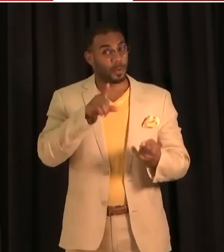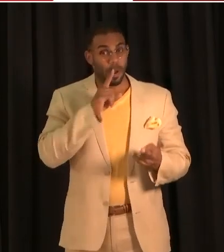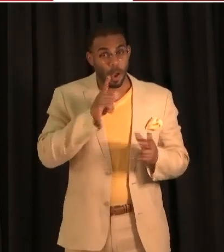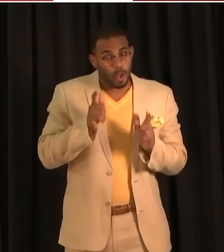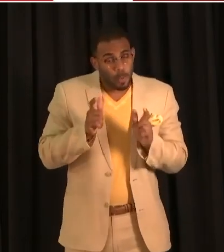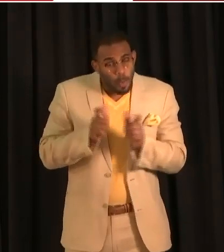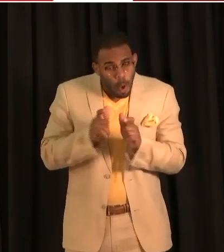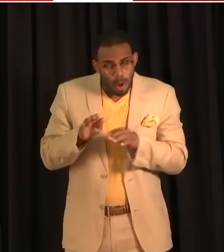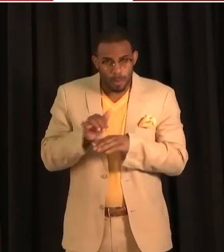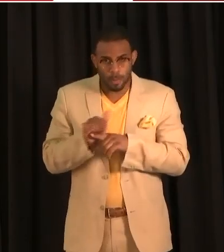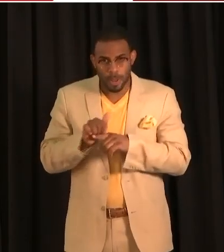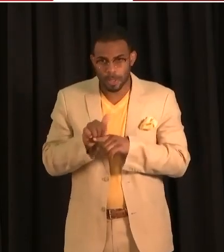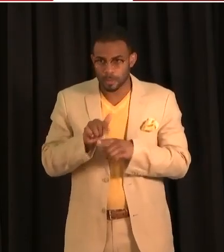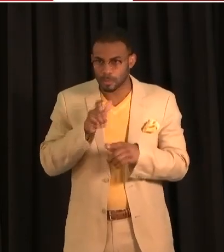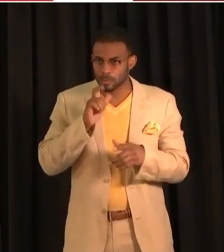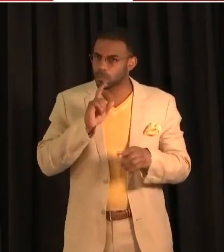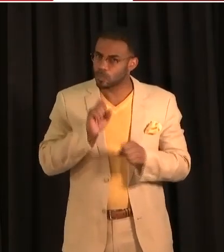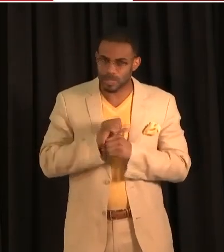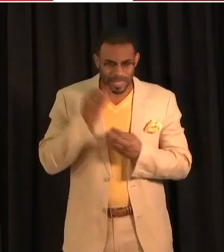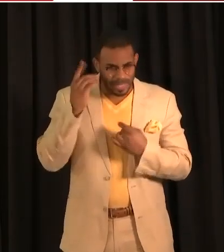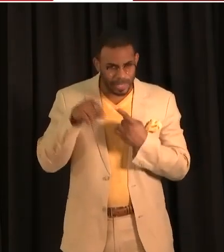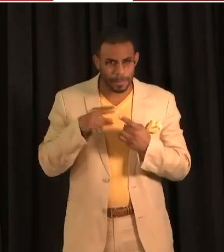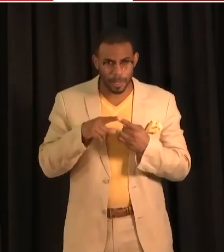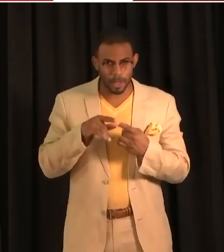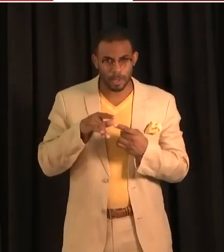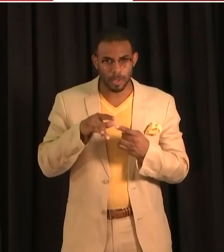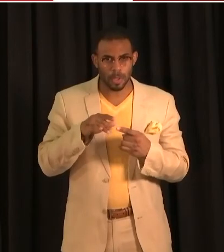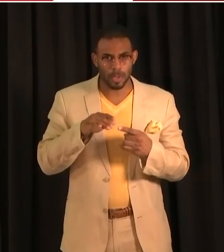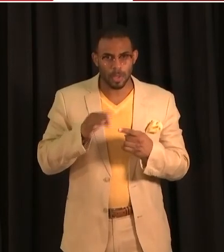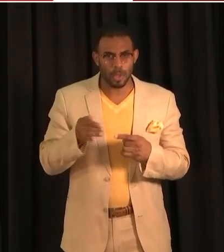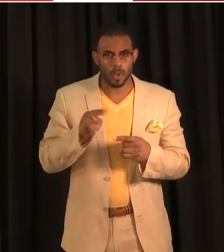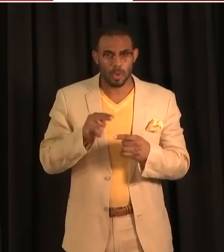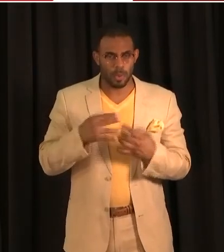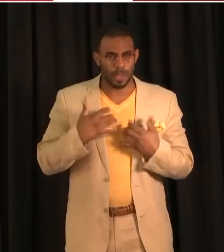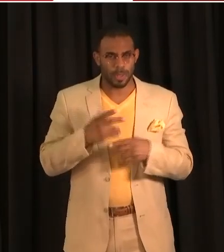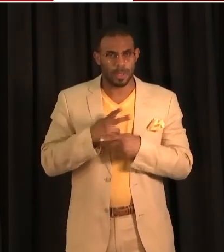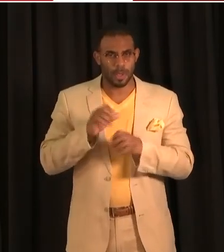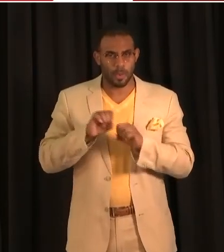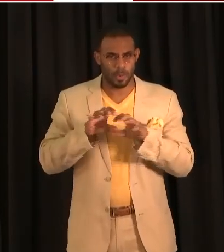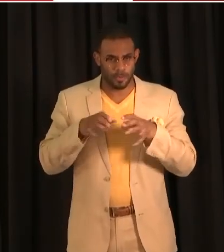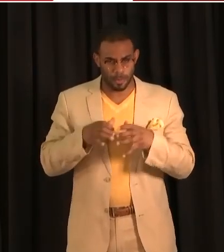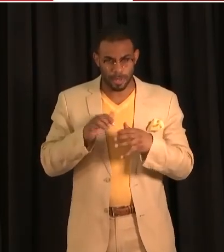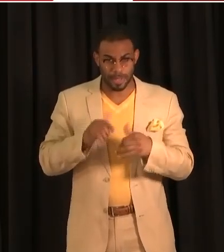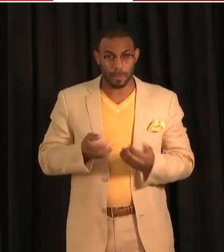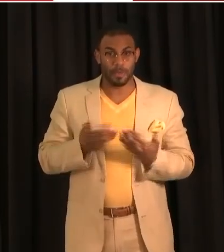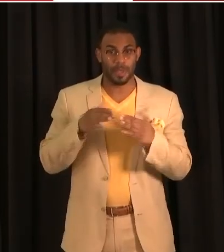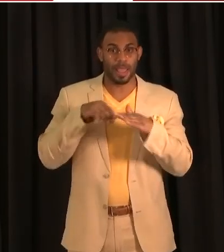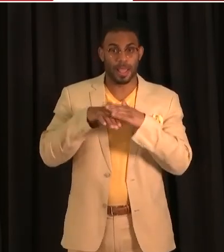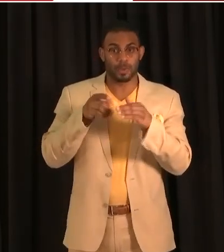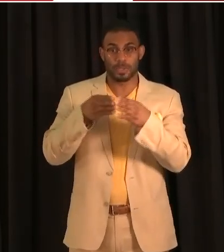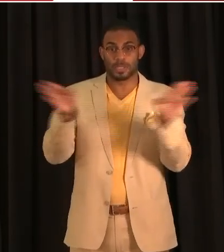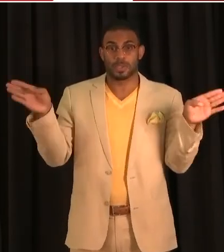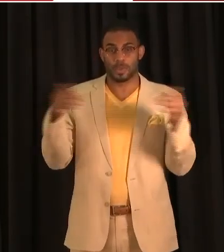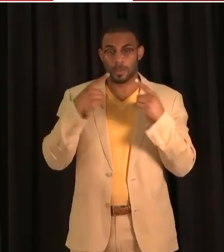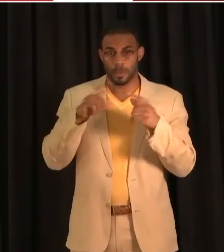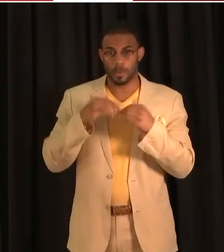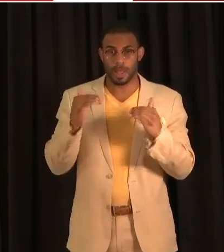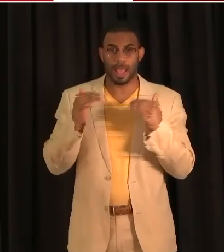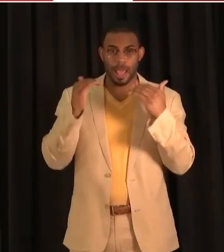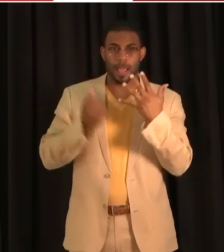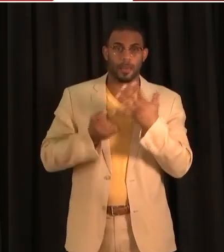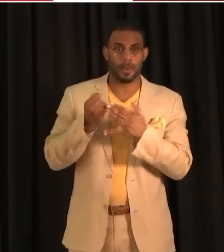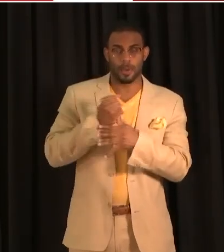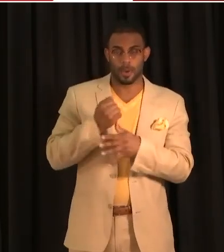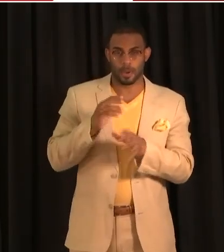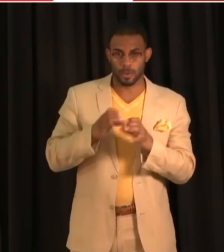if you are a smaller practice who's really thinking about your own healthcare workforce as opposed to providing access to the general public or